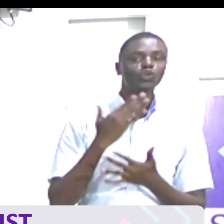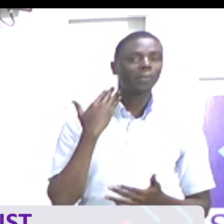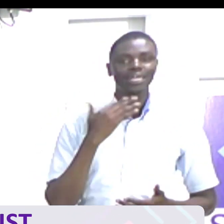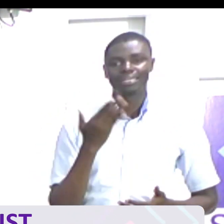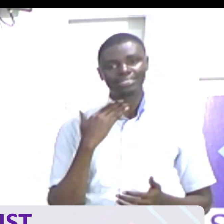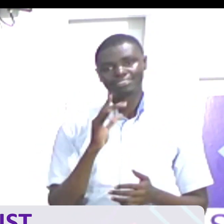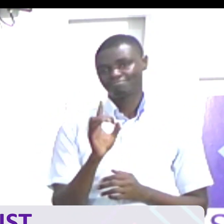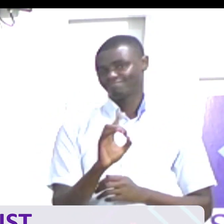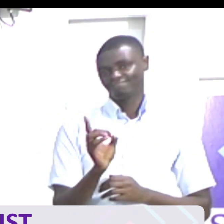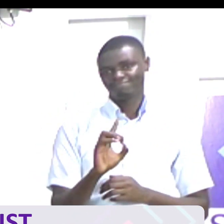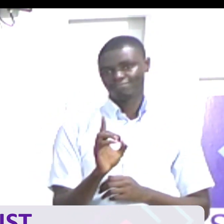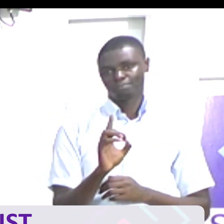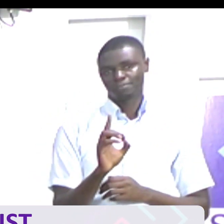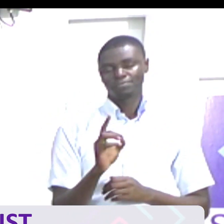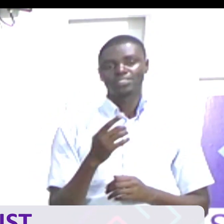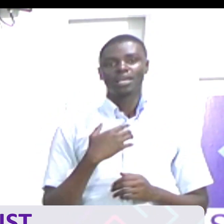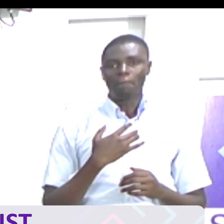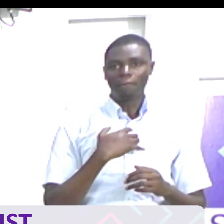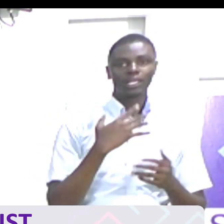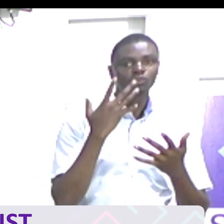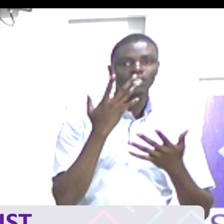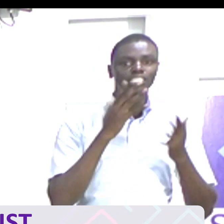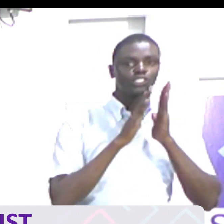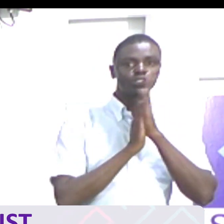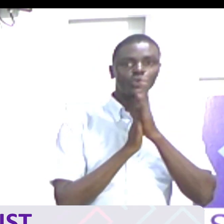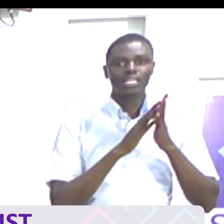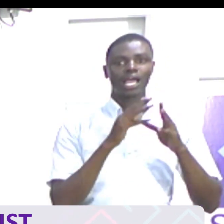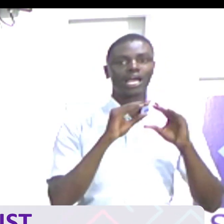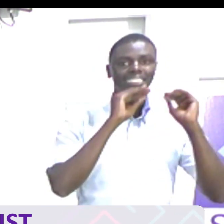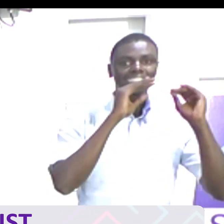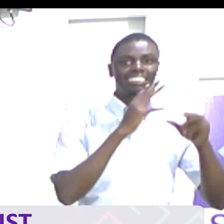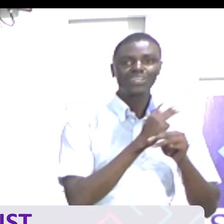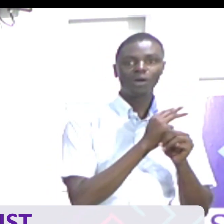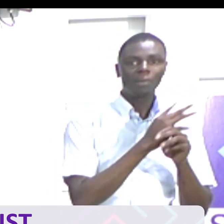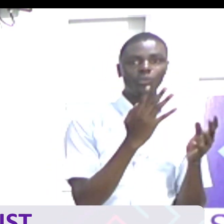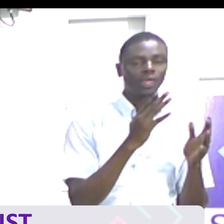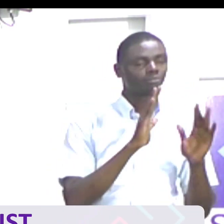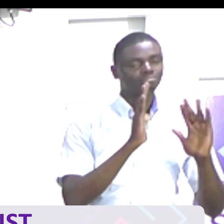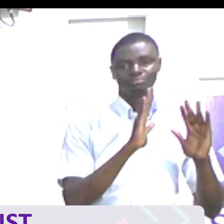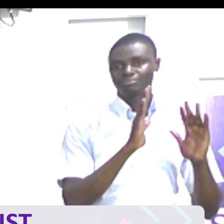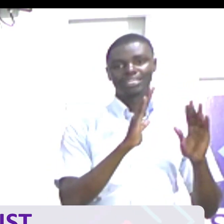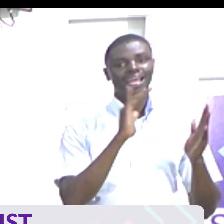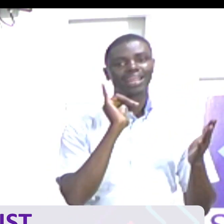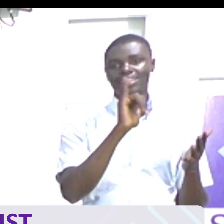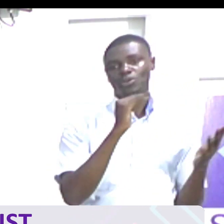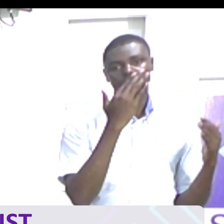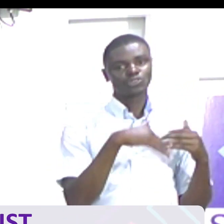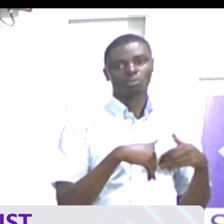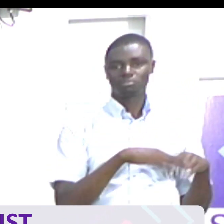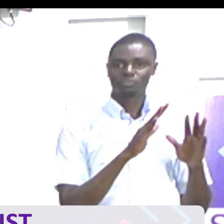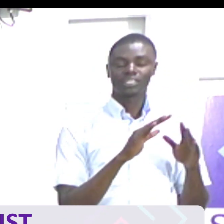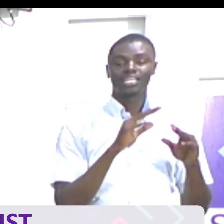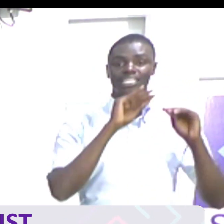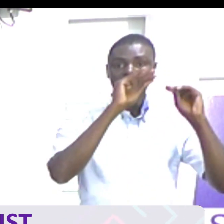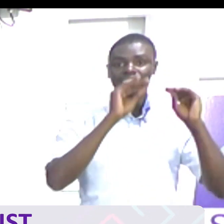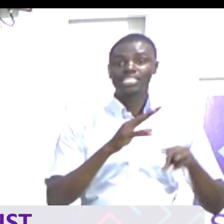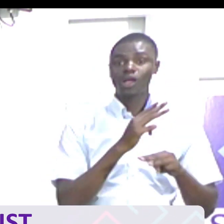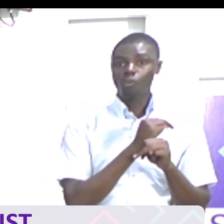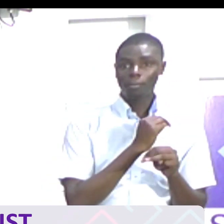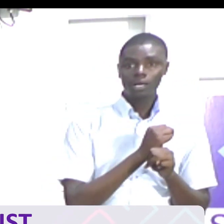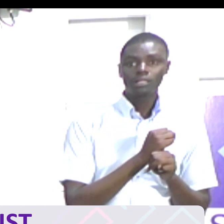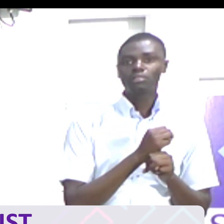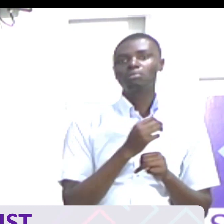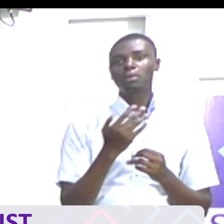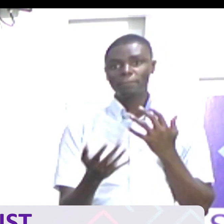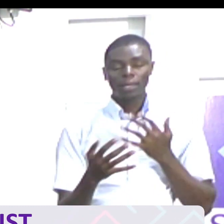hating. Mimi sasa story mali wa mata kwa wapi mwaka. Wewe mali wa mata ndio uanze ateke hizo. Wewe mali wa mata labda ndio mwenye baada